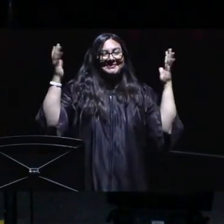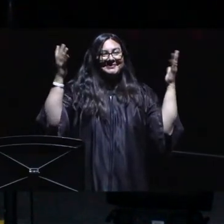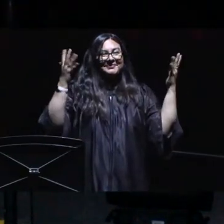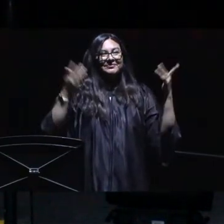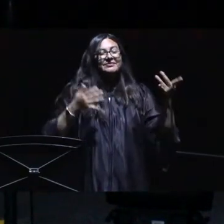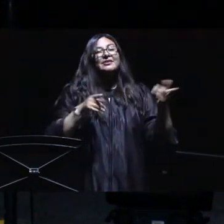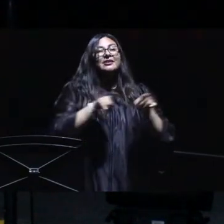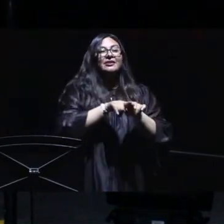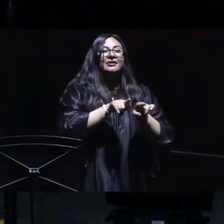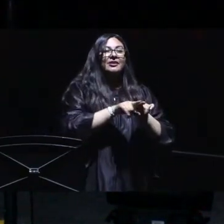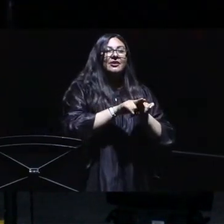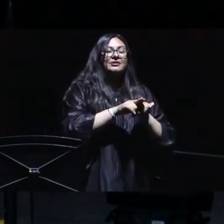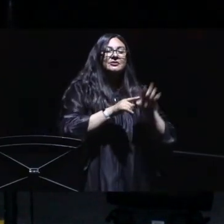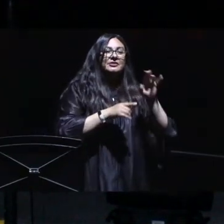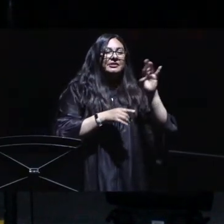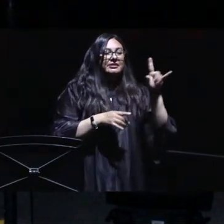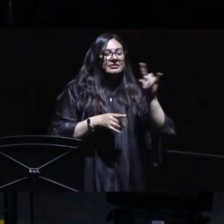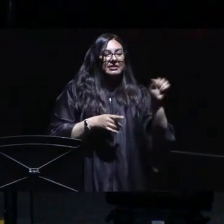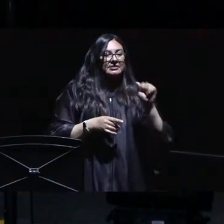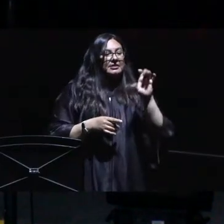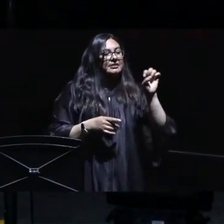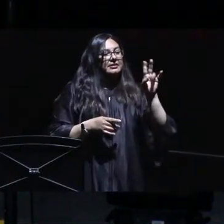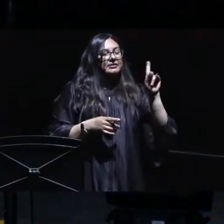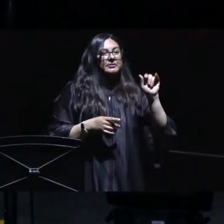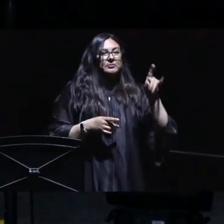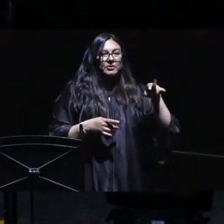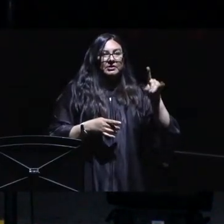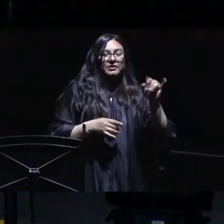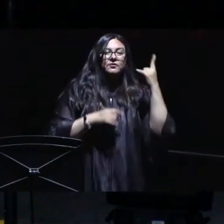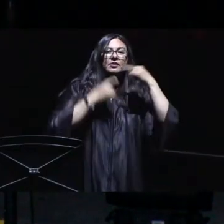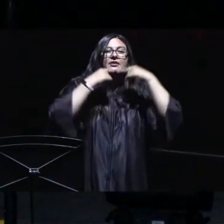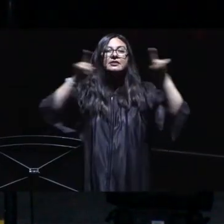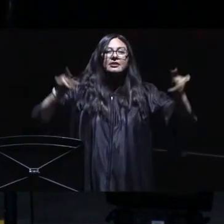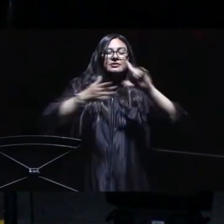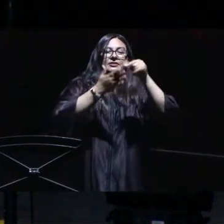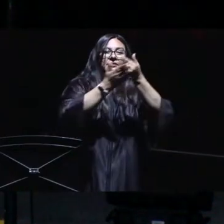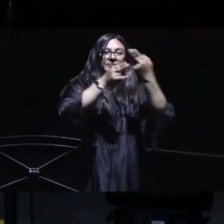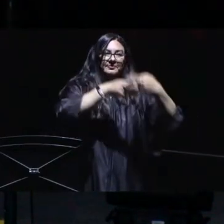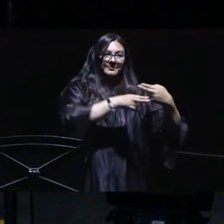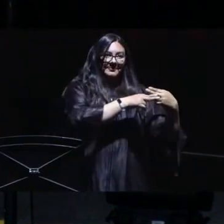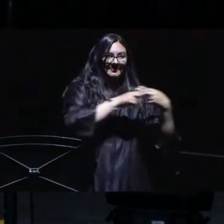And to Ruben Carizales and Erica Portillo for announcing our graduates.